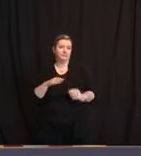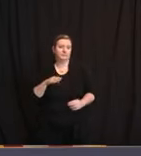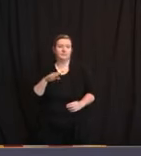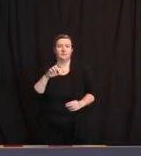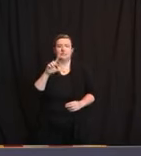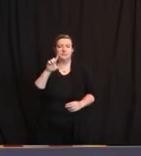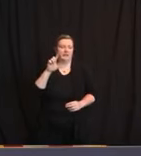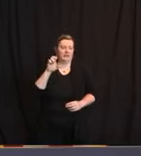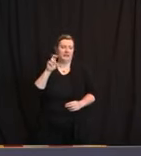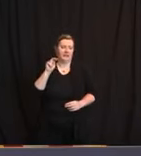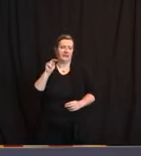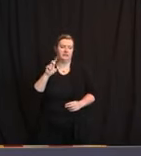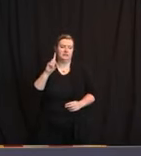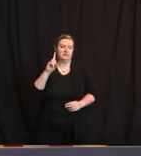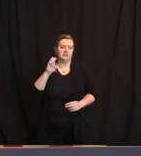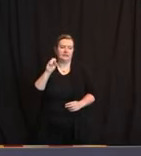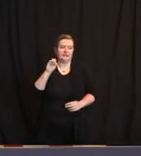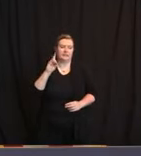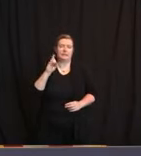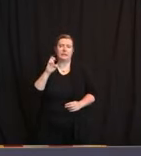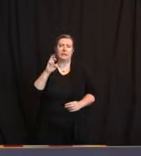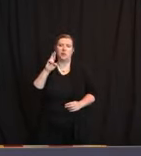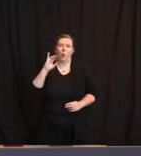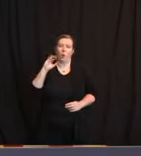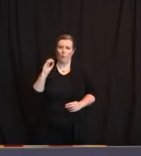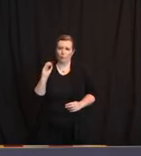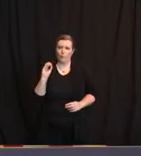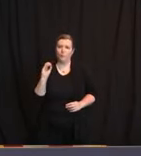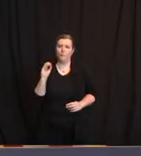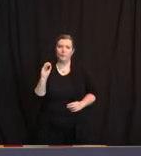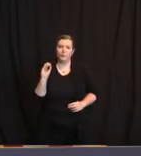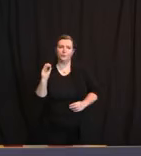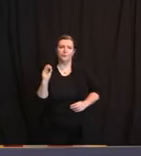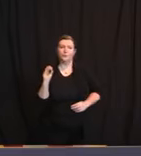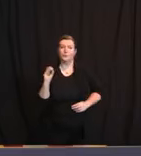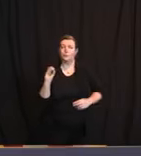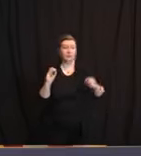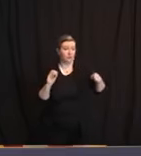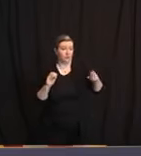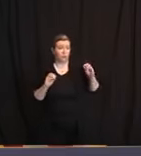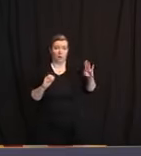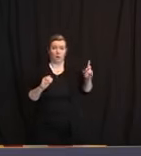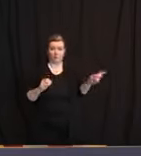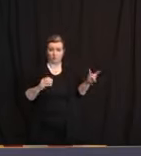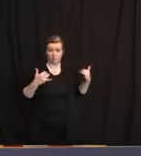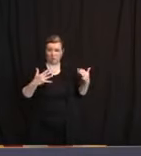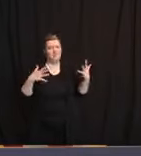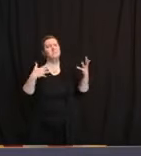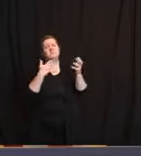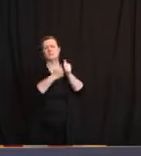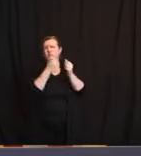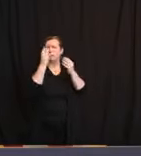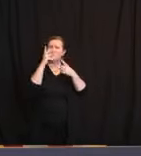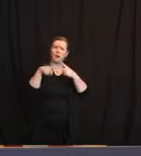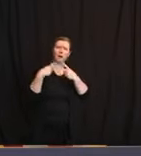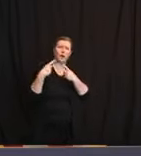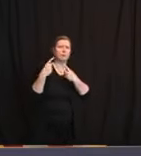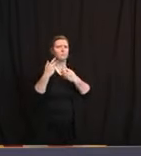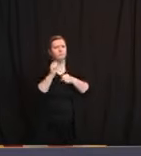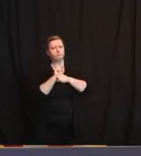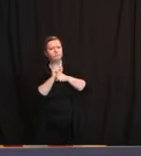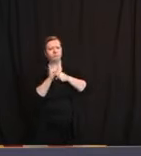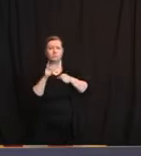man. I've asked Rob to give us an update on the work of his department to ensure every New Jerseyan who has filed for unemployment gets